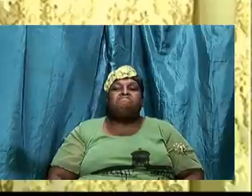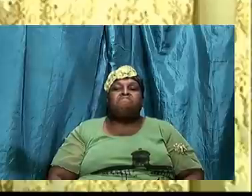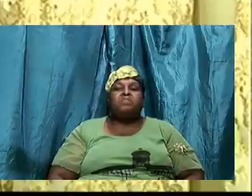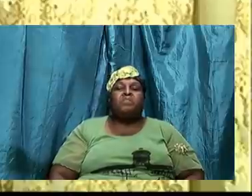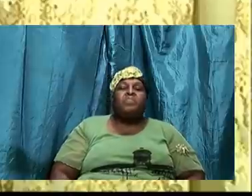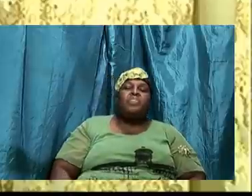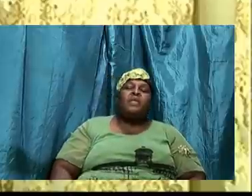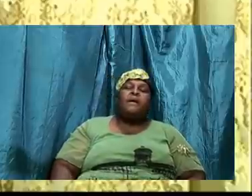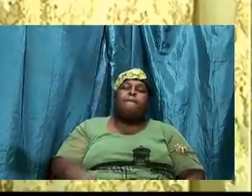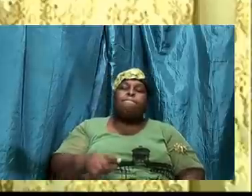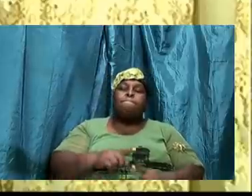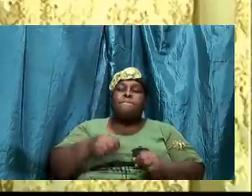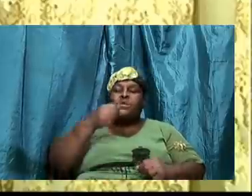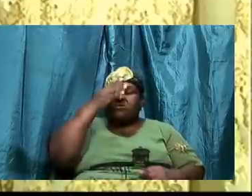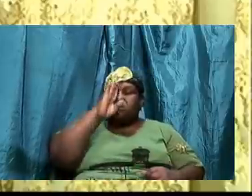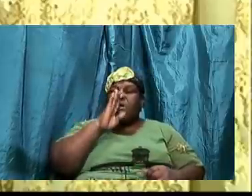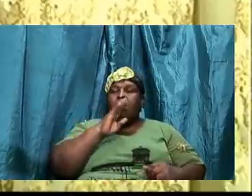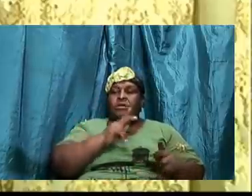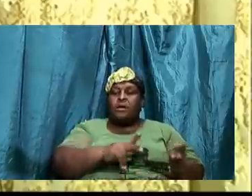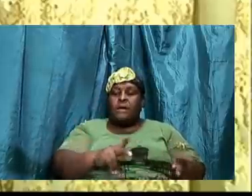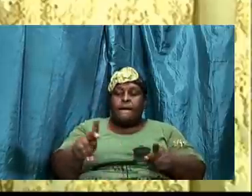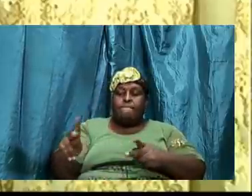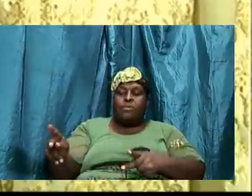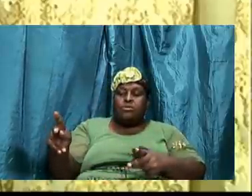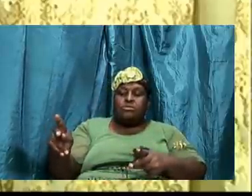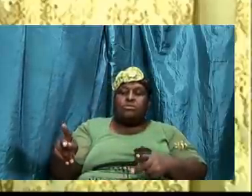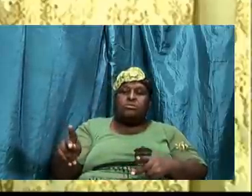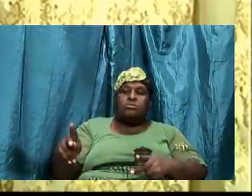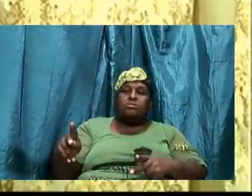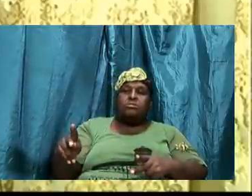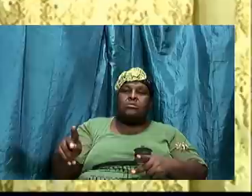But God placed cherubs